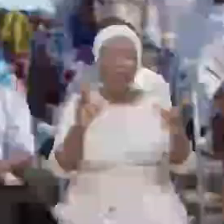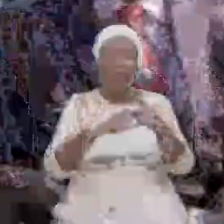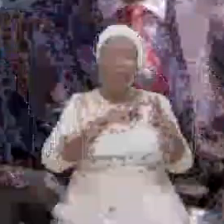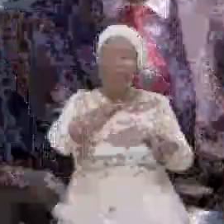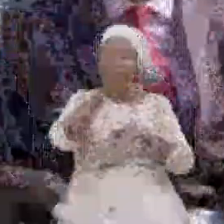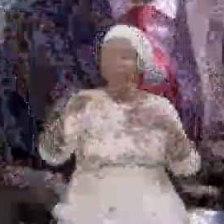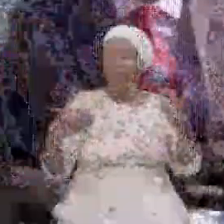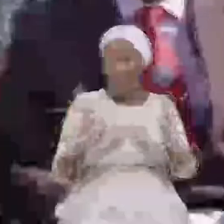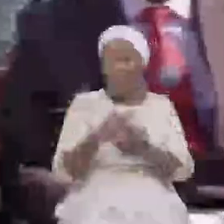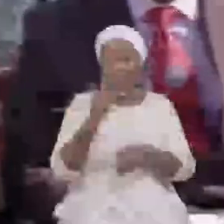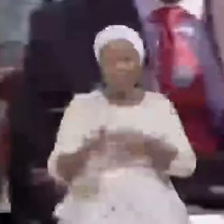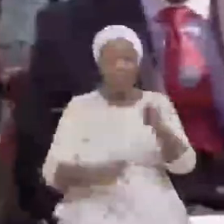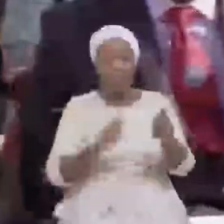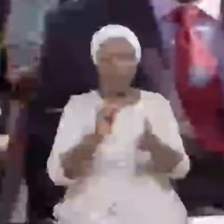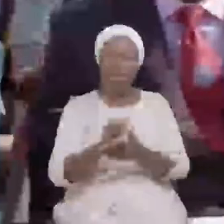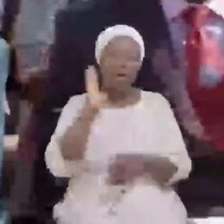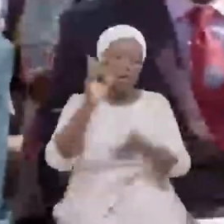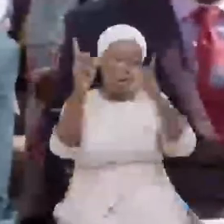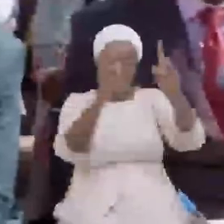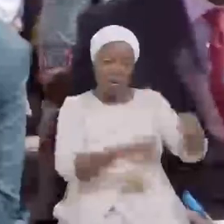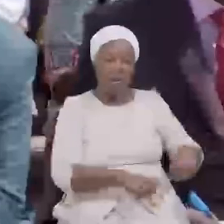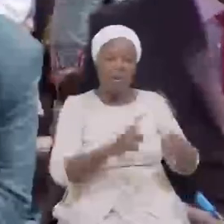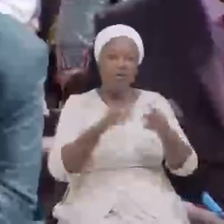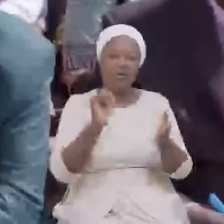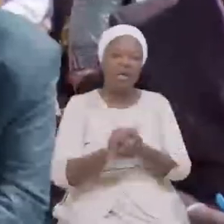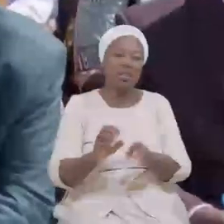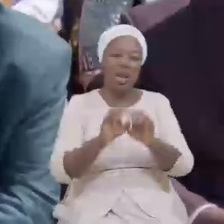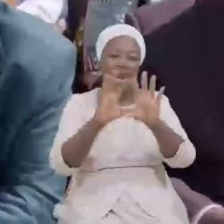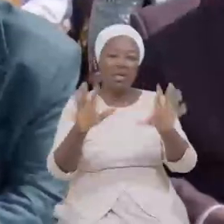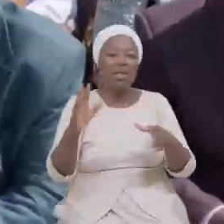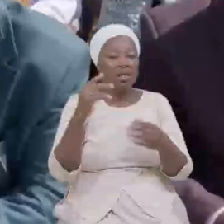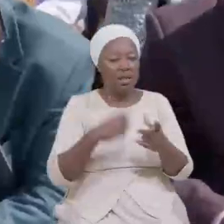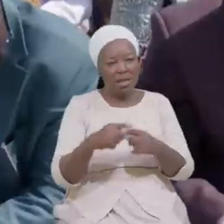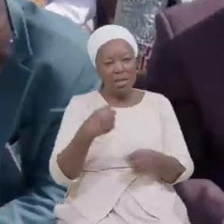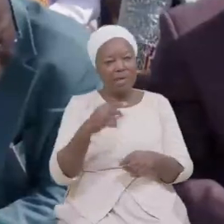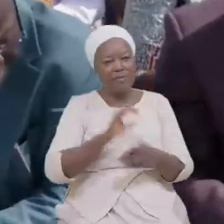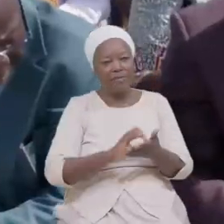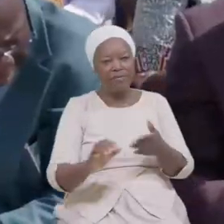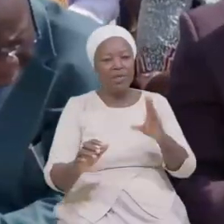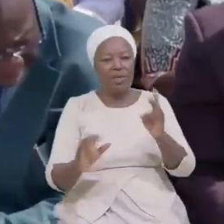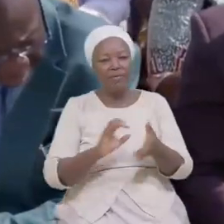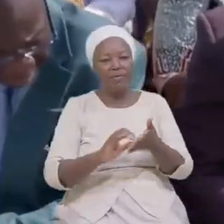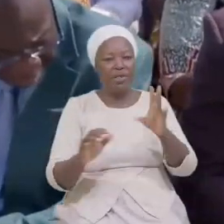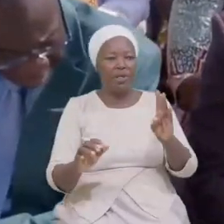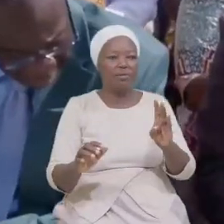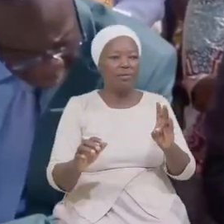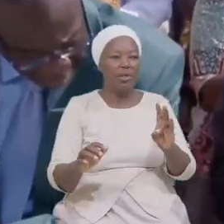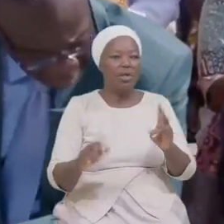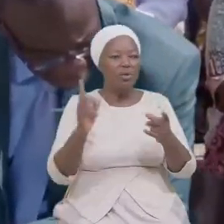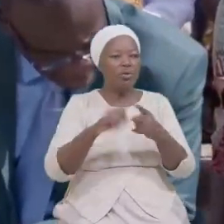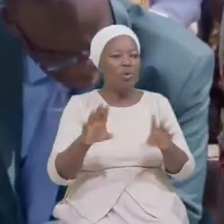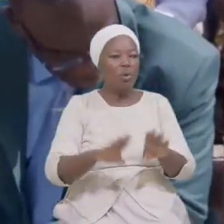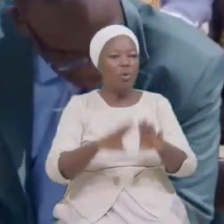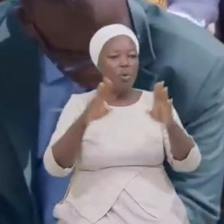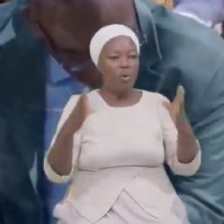will come to that light. And then he says in verse 7, he tells us, he says, is to open